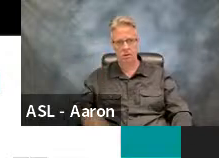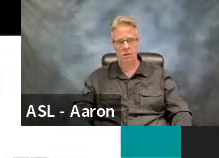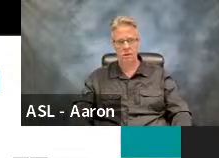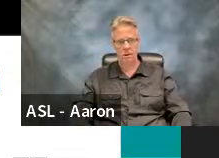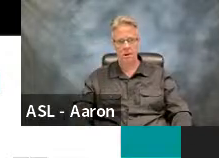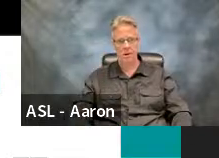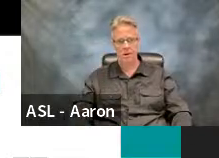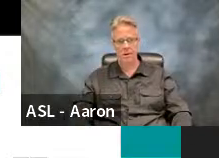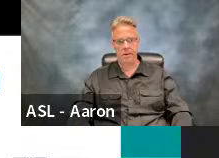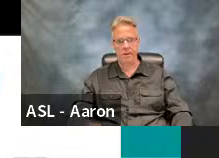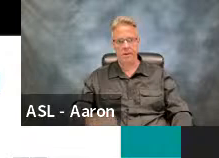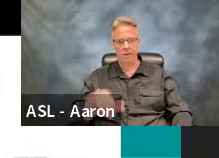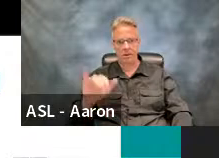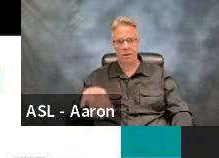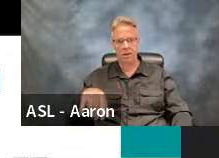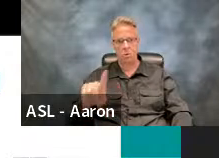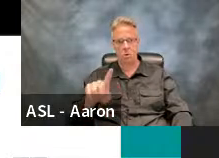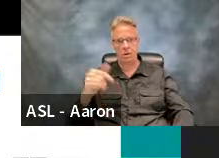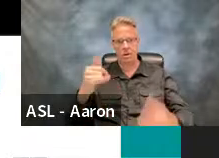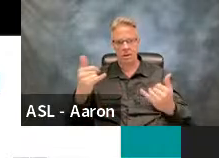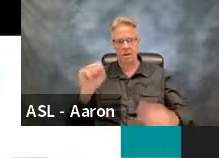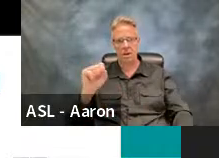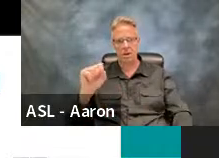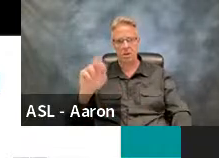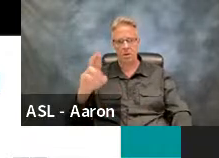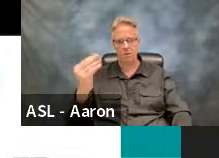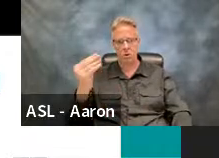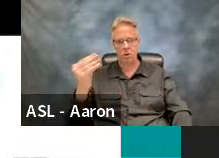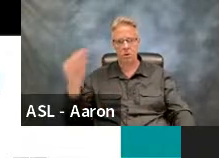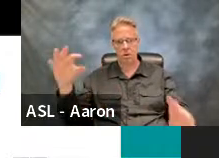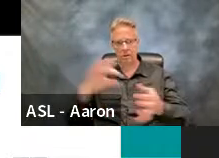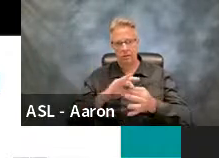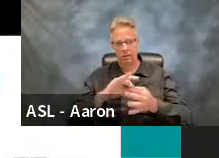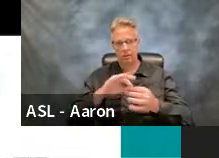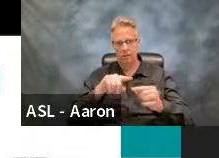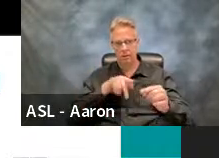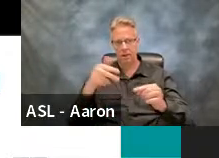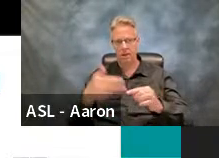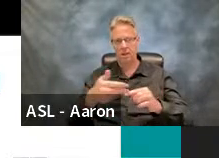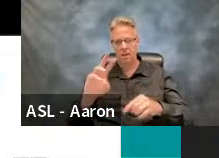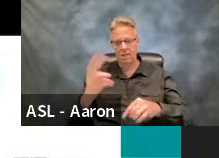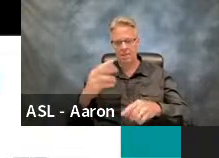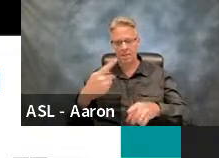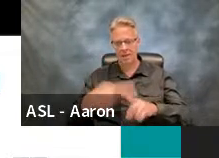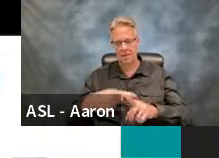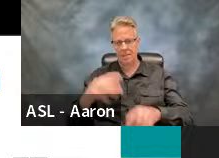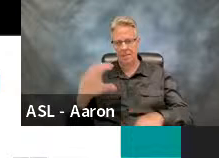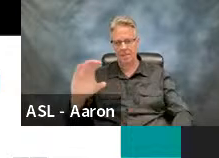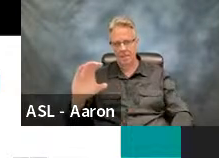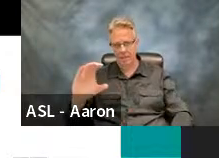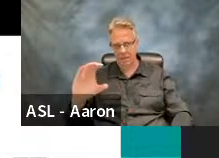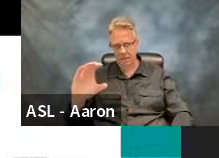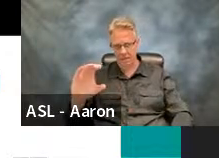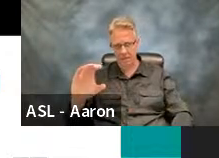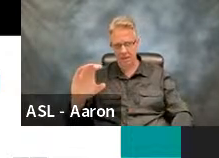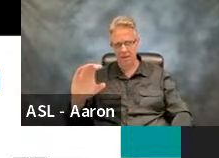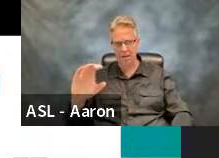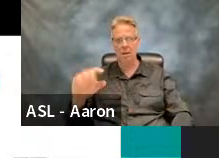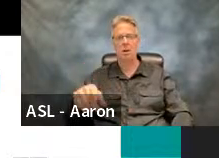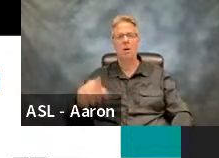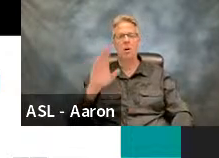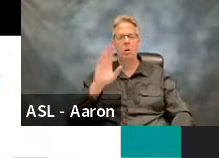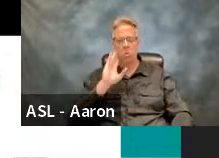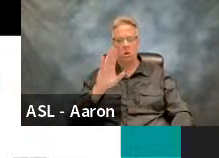That's currently where SR14 connects, correct? Is at 6th and C. So that would revert to